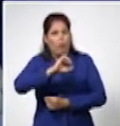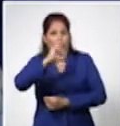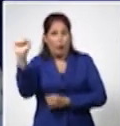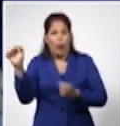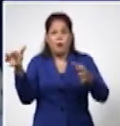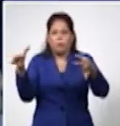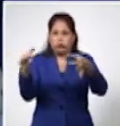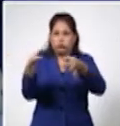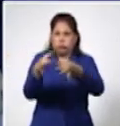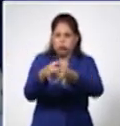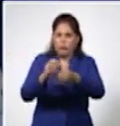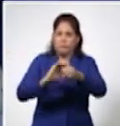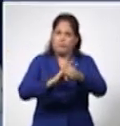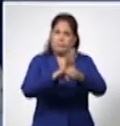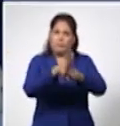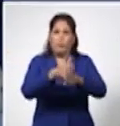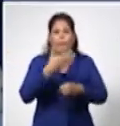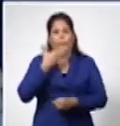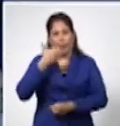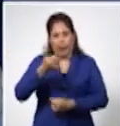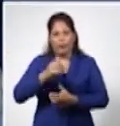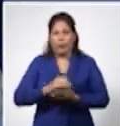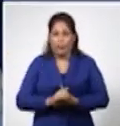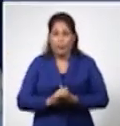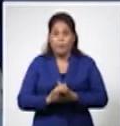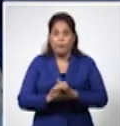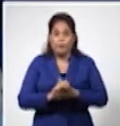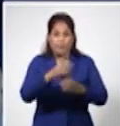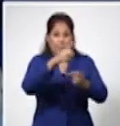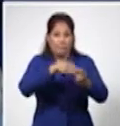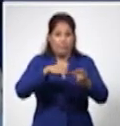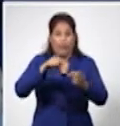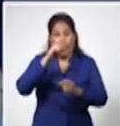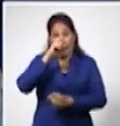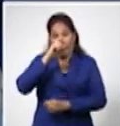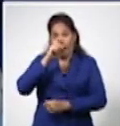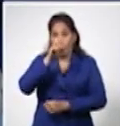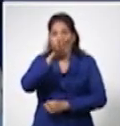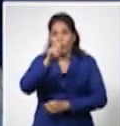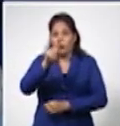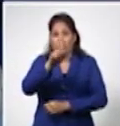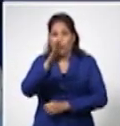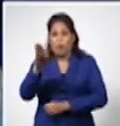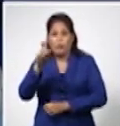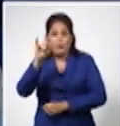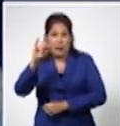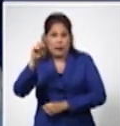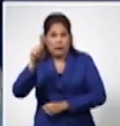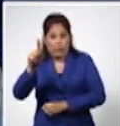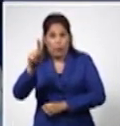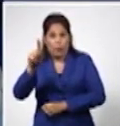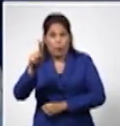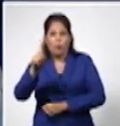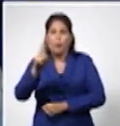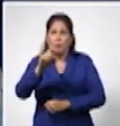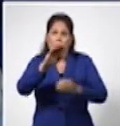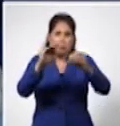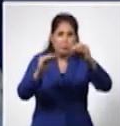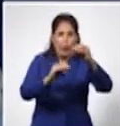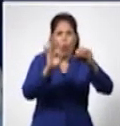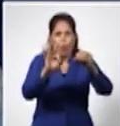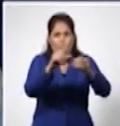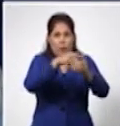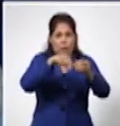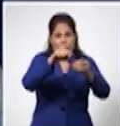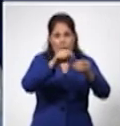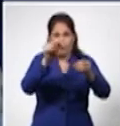hospital. Meanwhile, 16 are between 20 and 40 years of age. 8 are